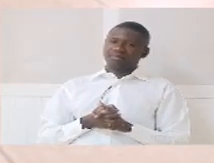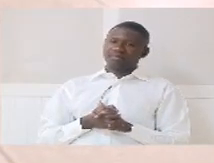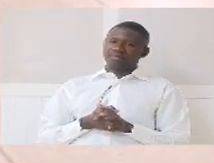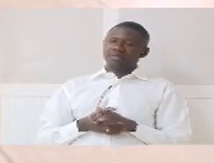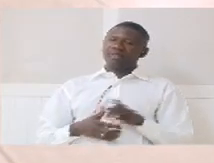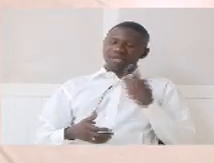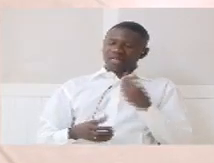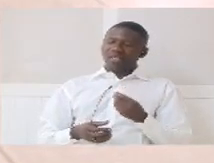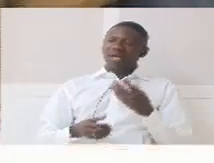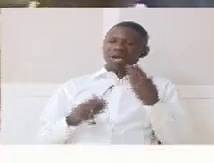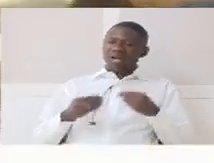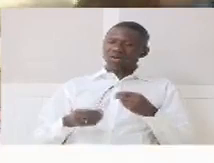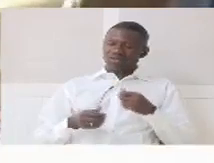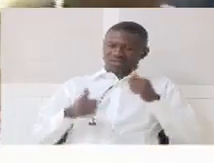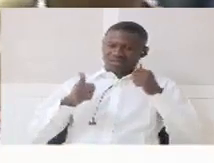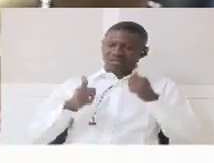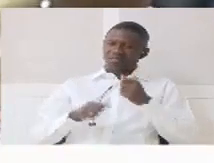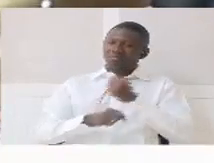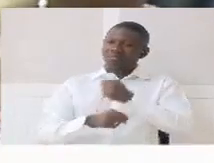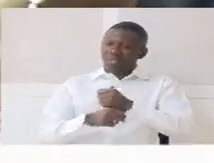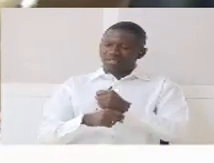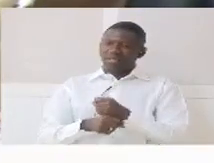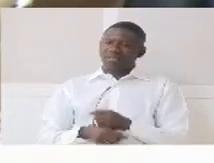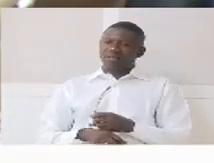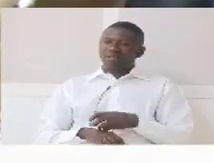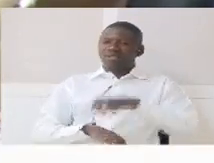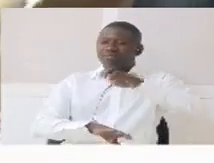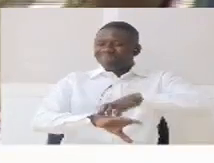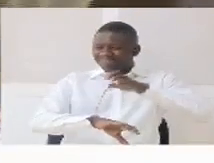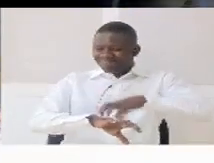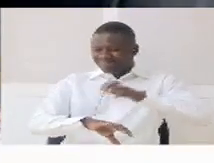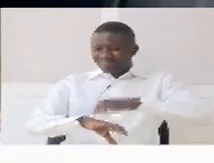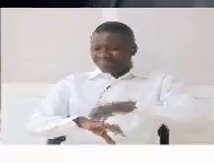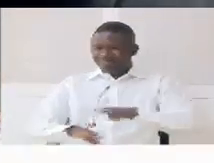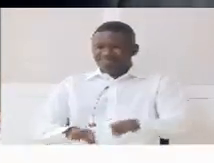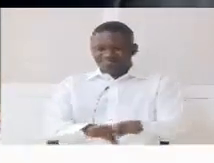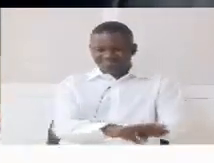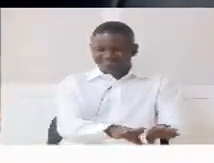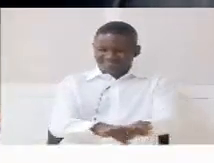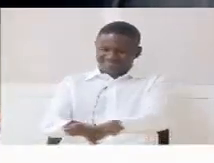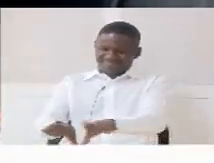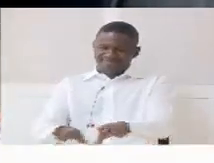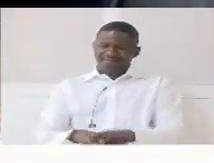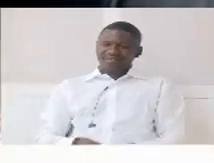And its nature is such that concrete slab. There are concrete slabs. New wooden fencol.